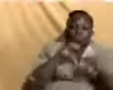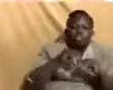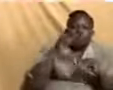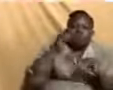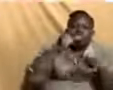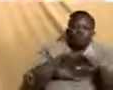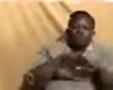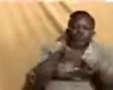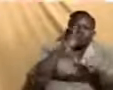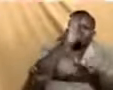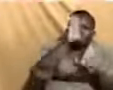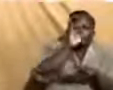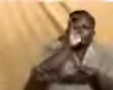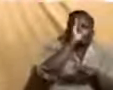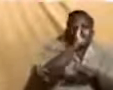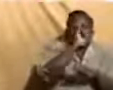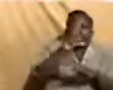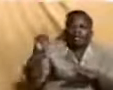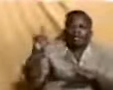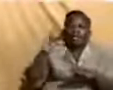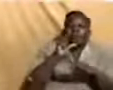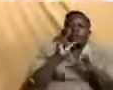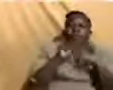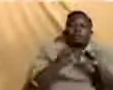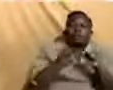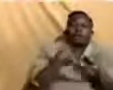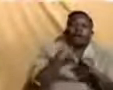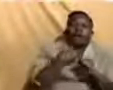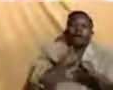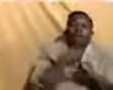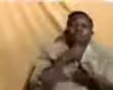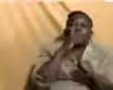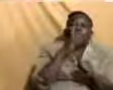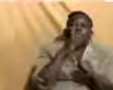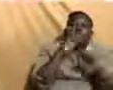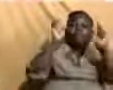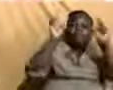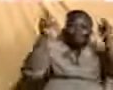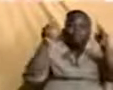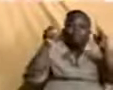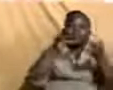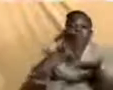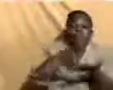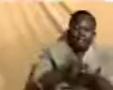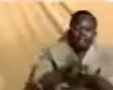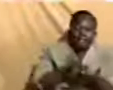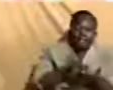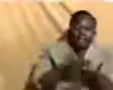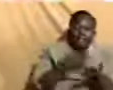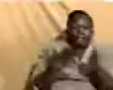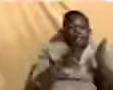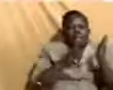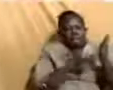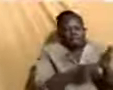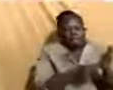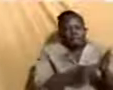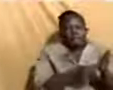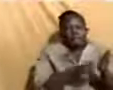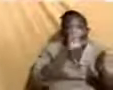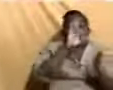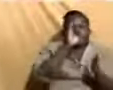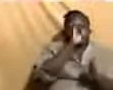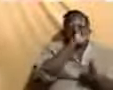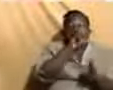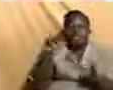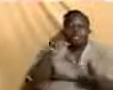that bill can only contain one subject matter. So let's say, for example, it was a bill touching on Article 255, Clause